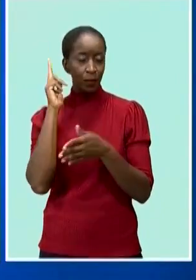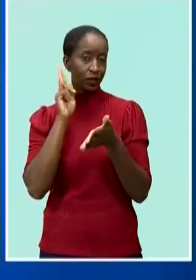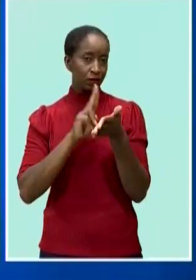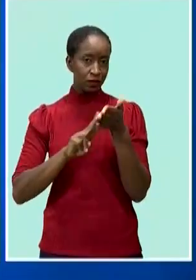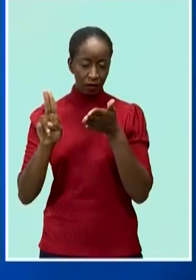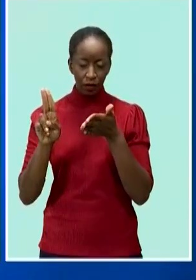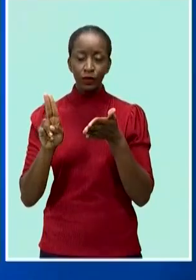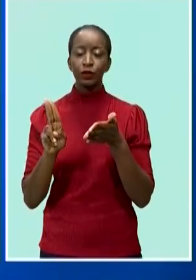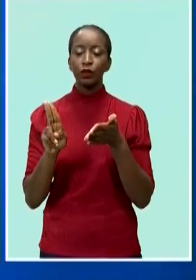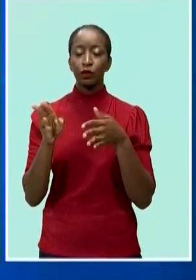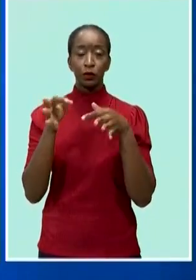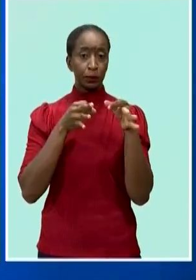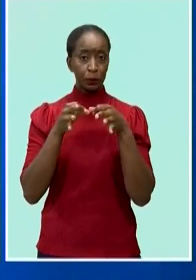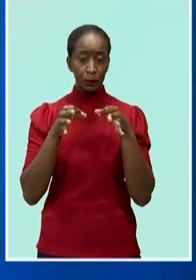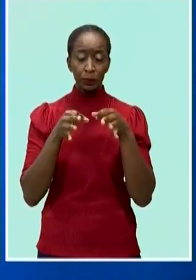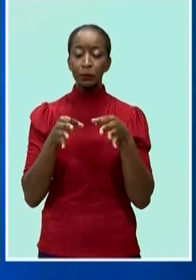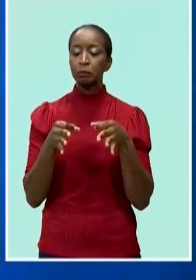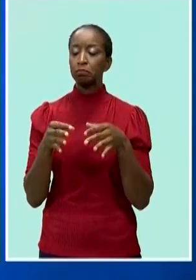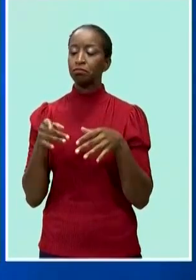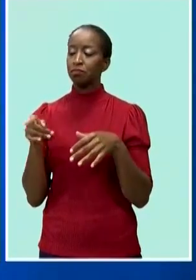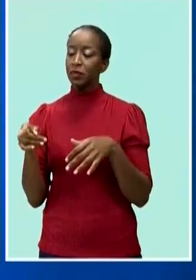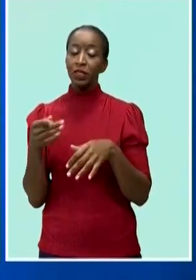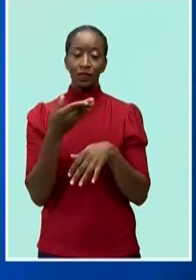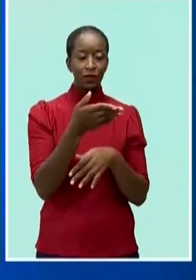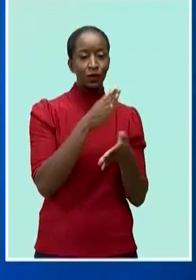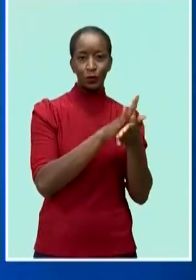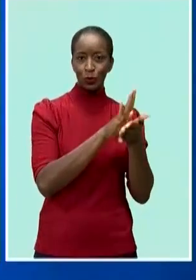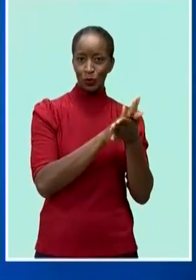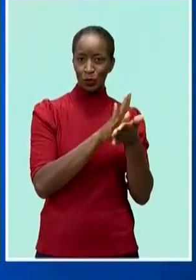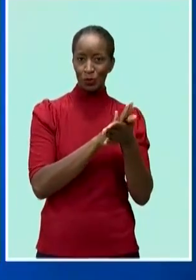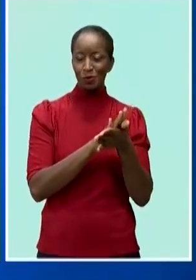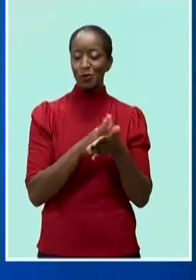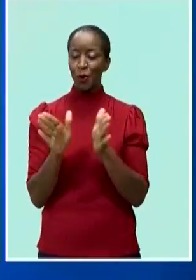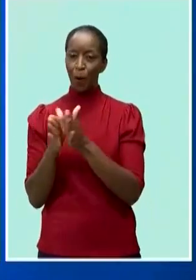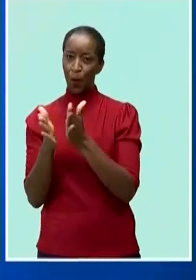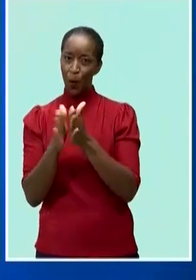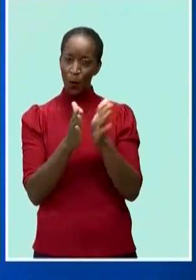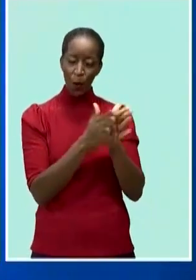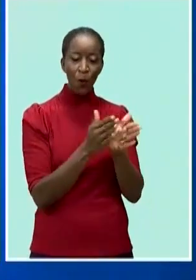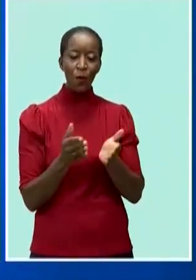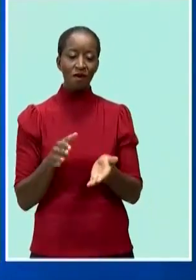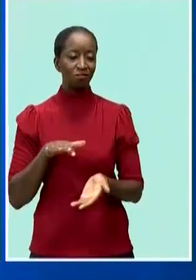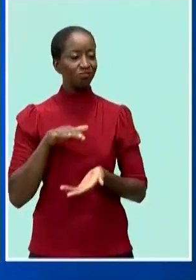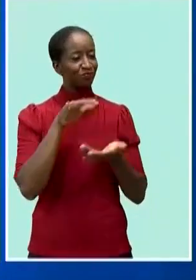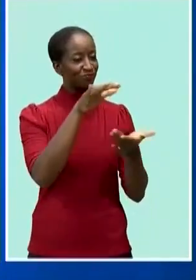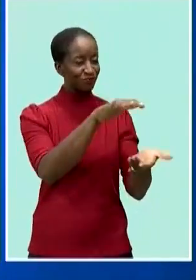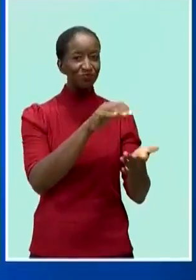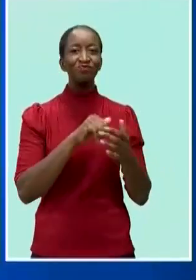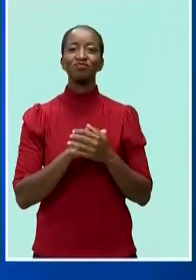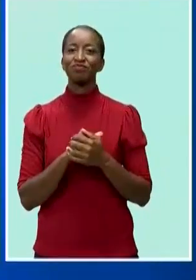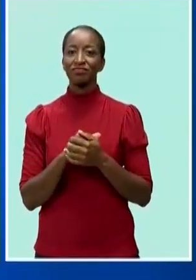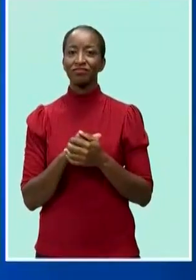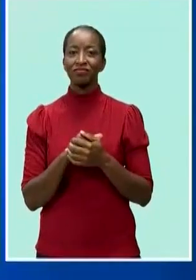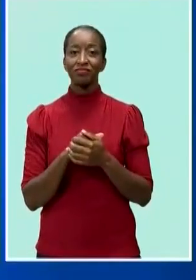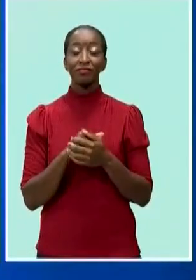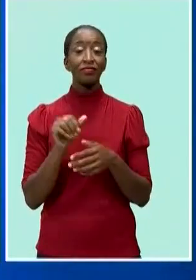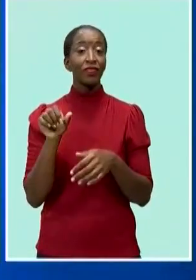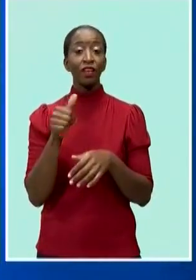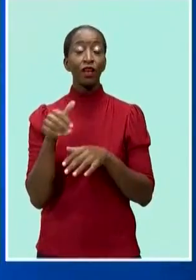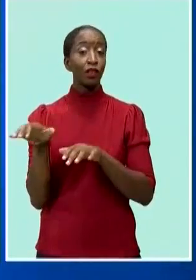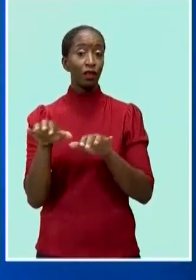donated several books to St. Ambrose Primary this morning in recognition of World Book Day. Other activities included online and